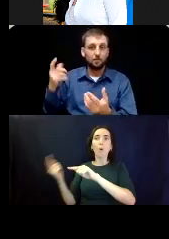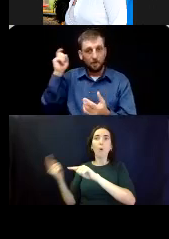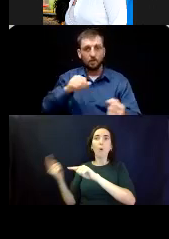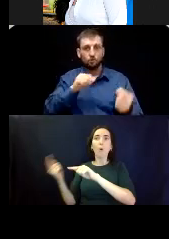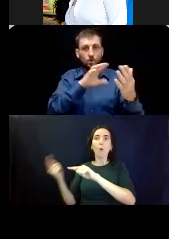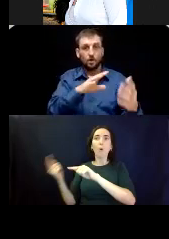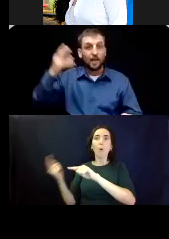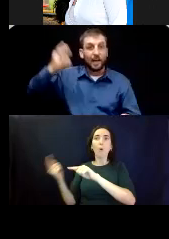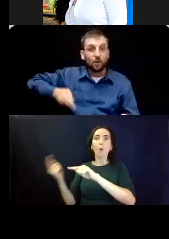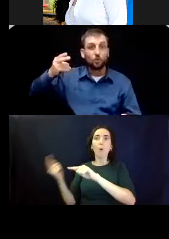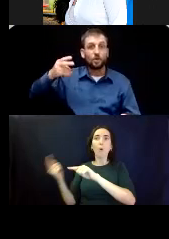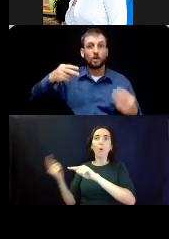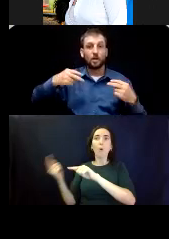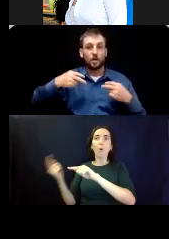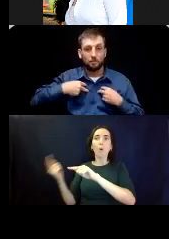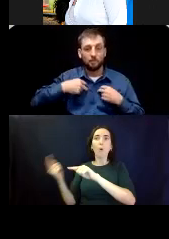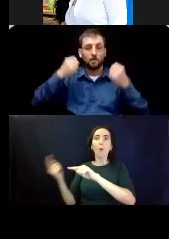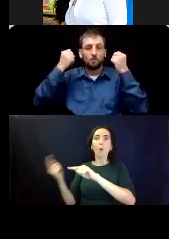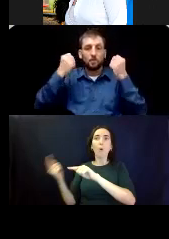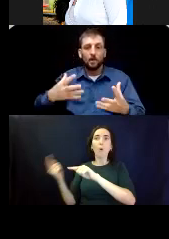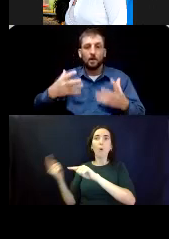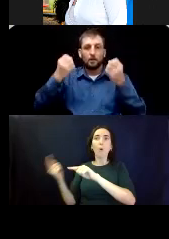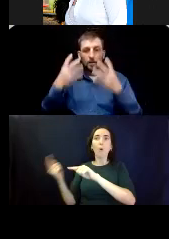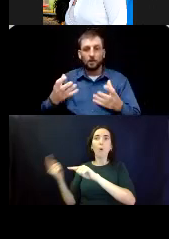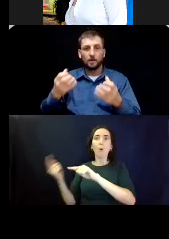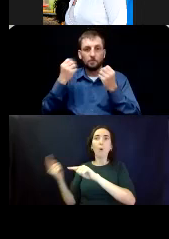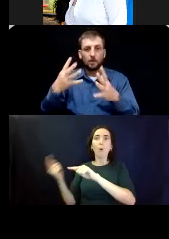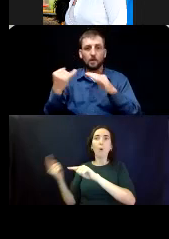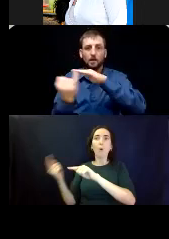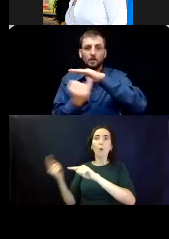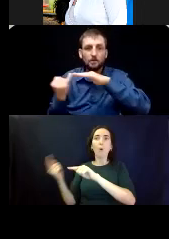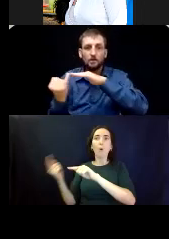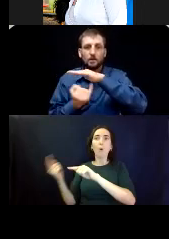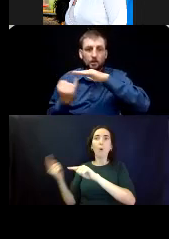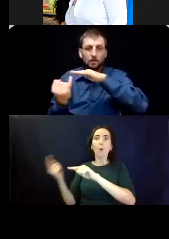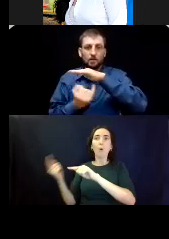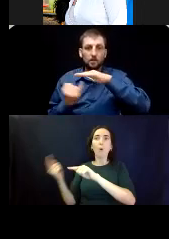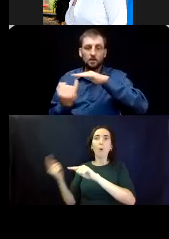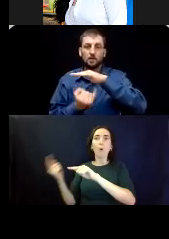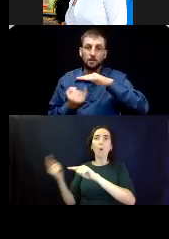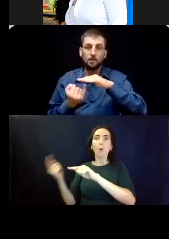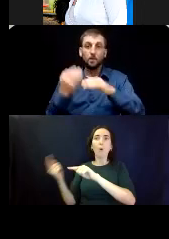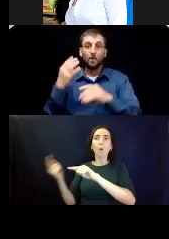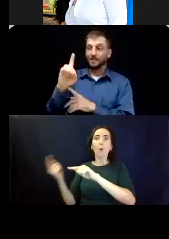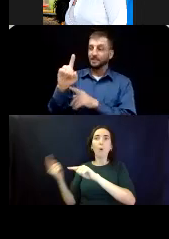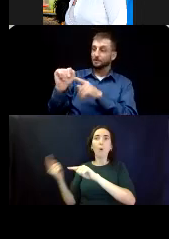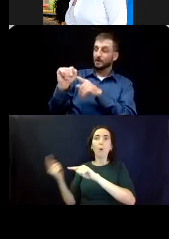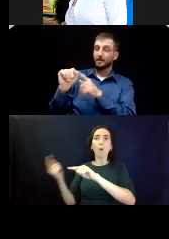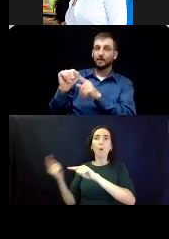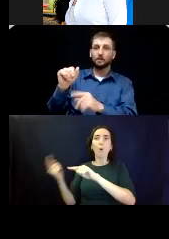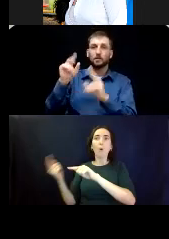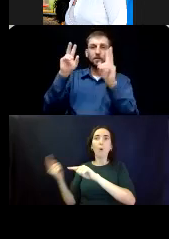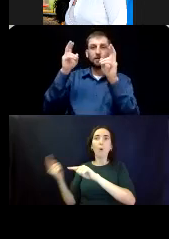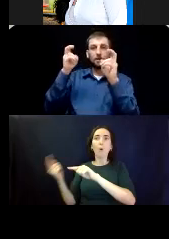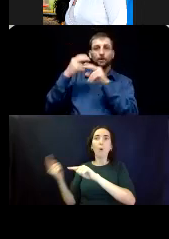rampant with themes of imposed isolation and helplessness, because disability is considered abnormal, undesirable, and at the very